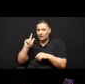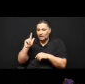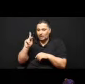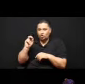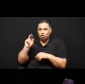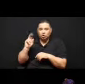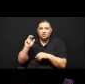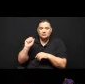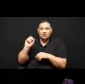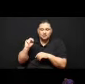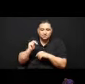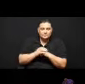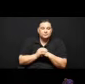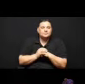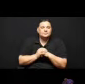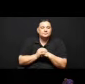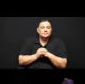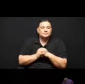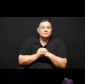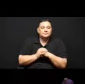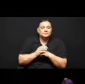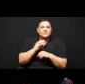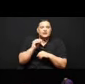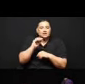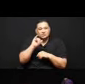and Jean Marie Simpson.